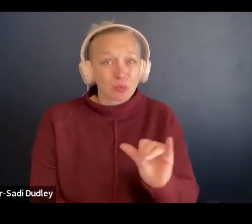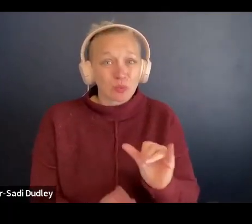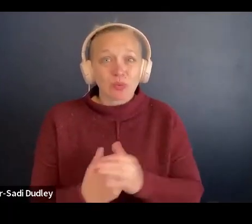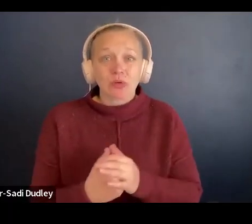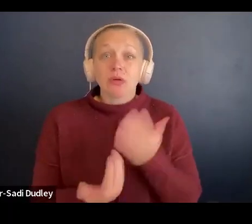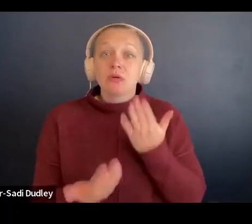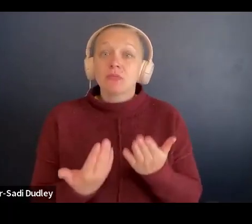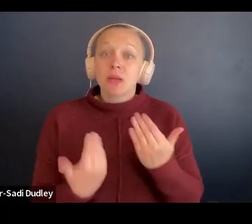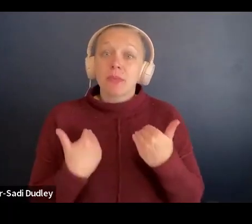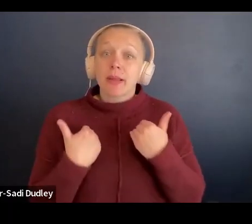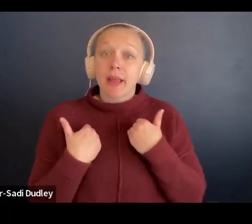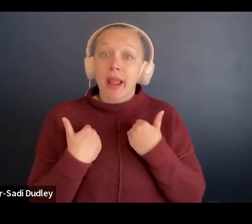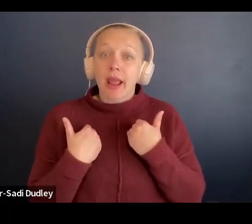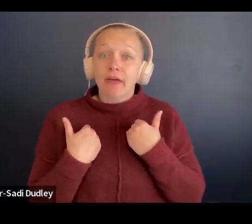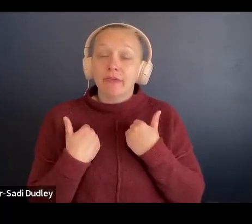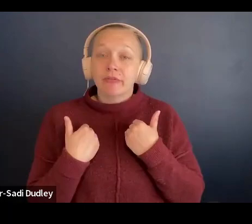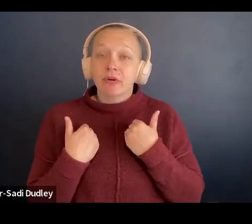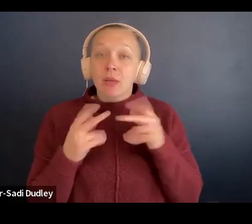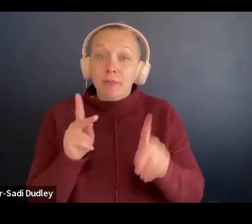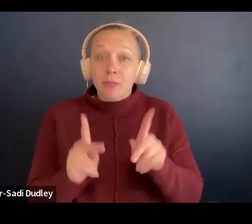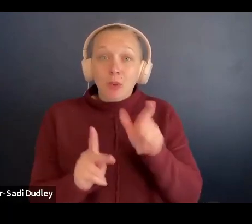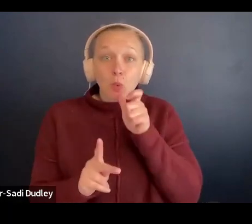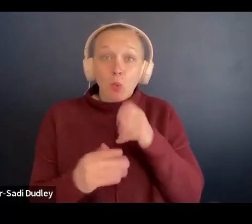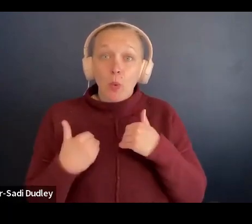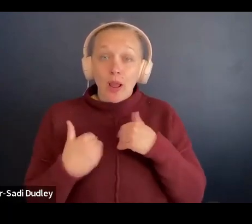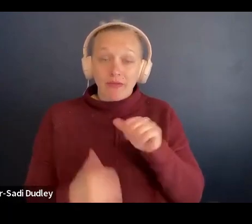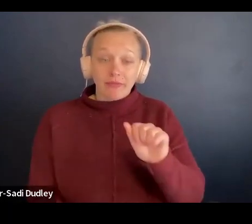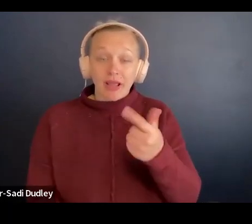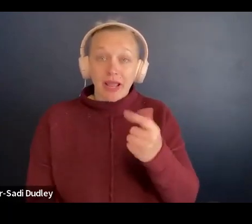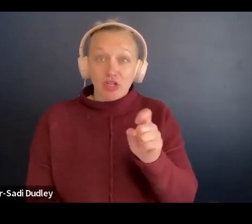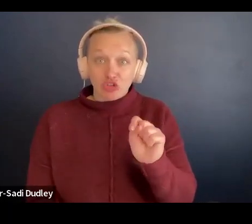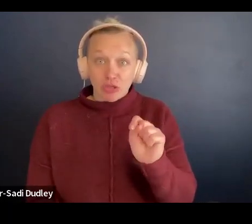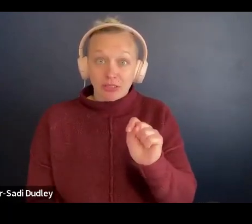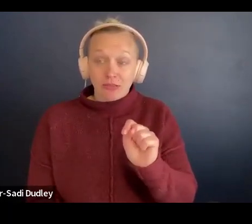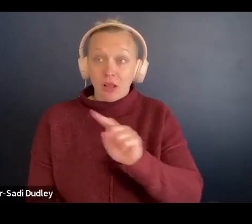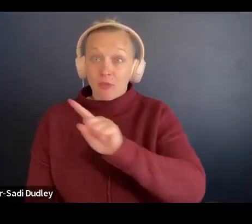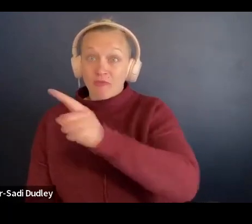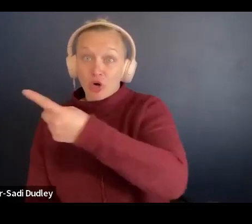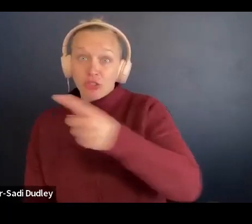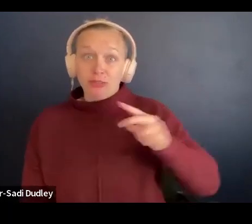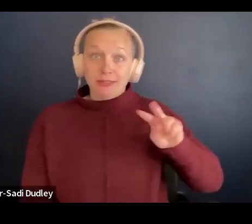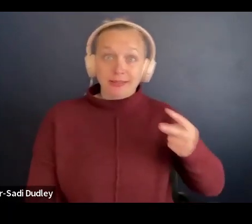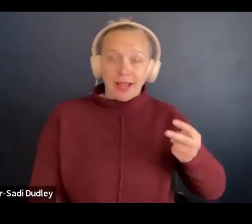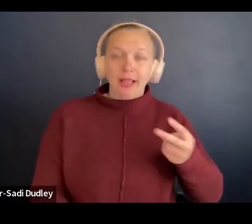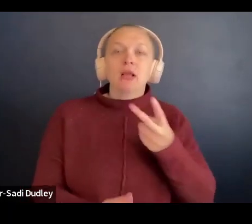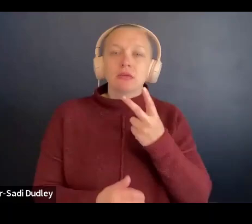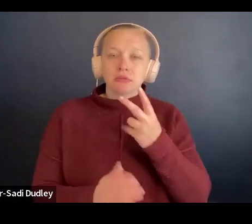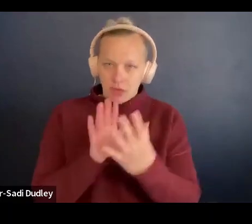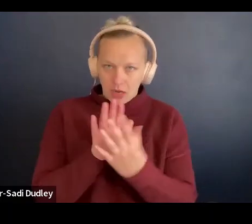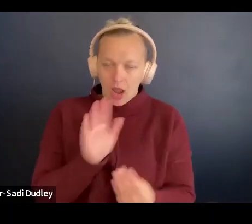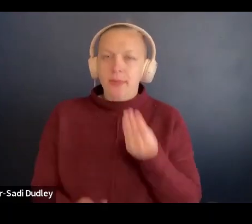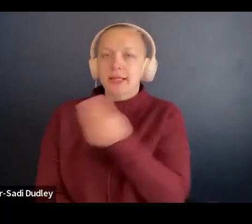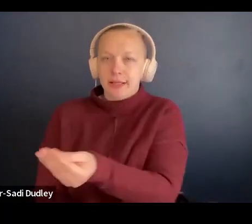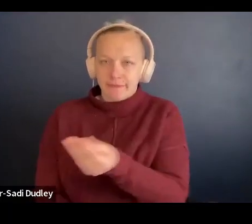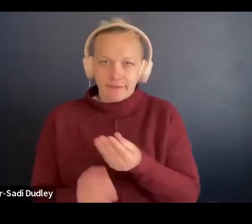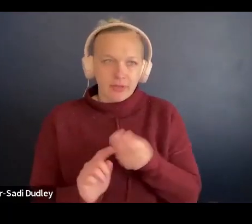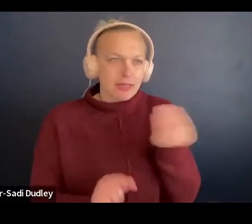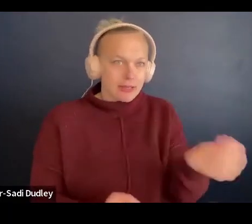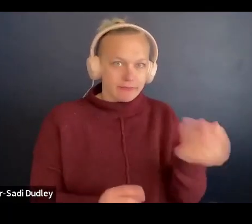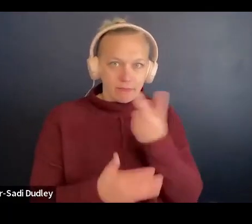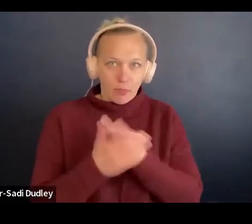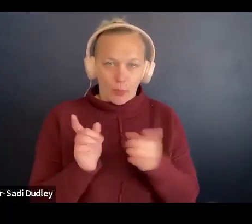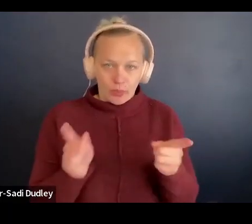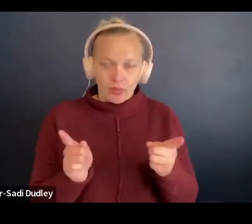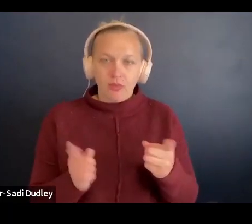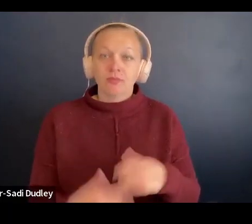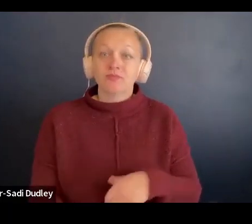a proxy and an alternative proxy, each individual should have a copy of that. If you have an online personal